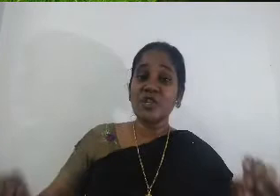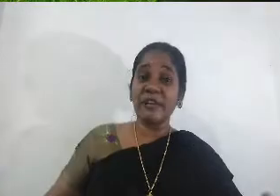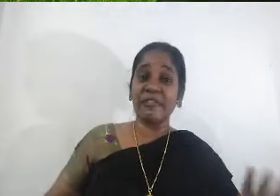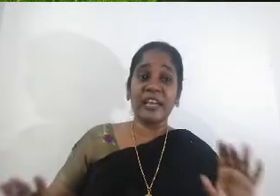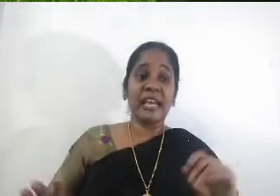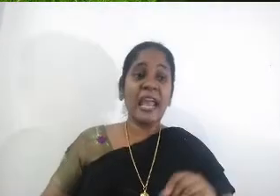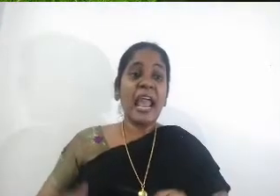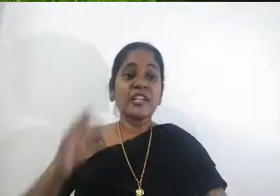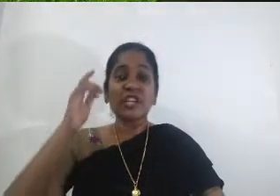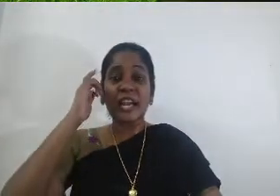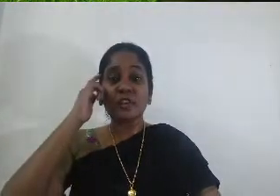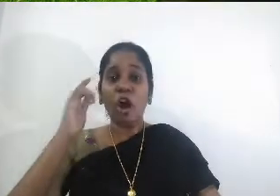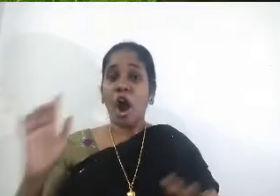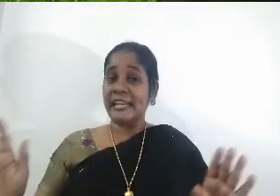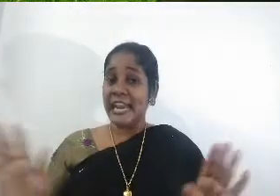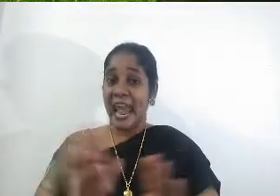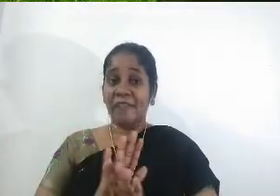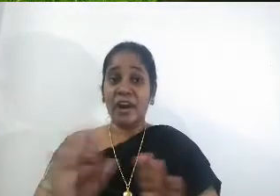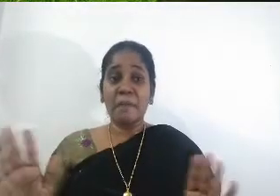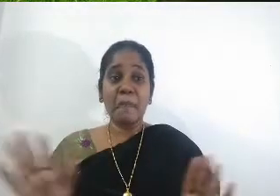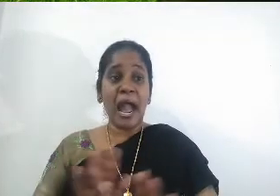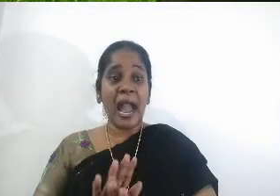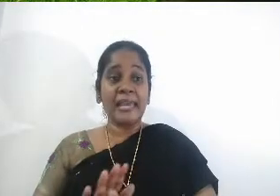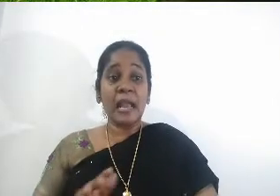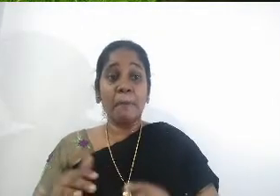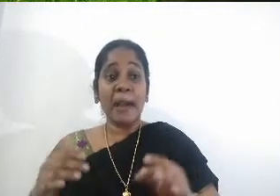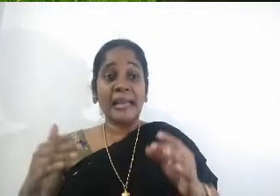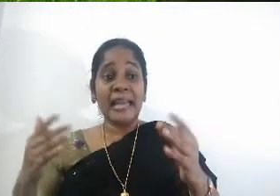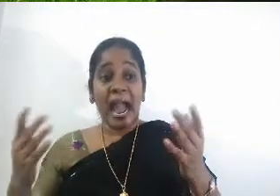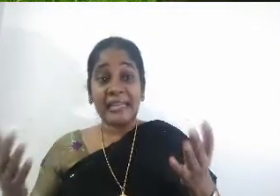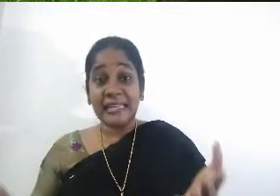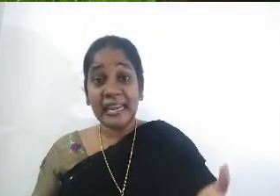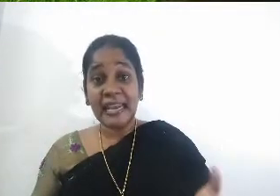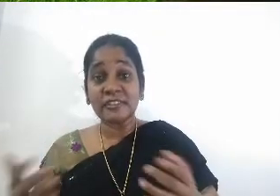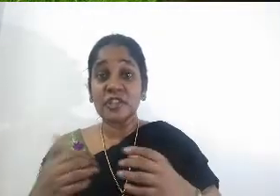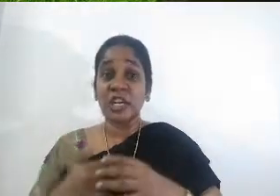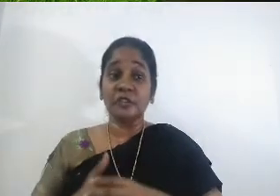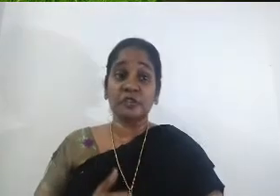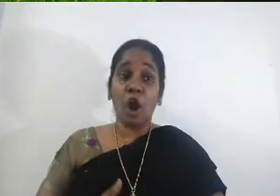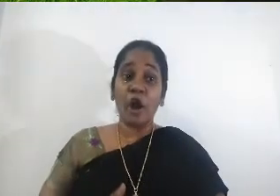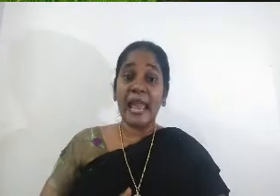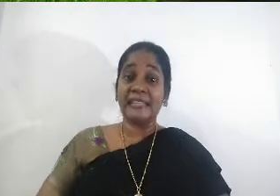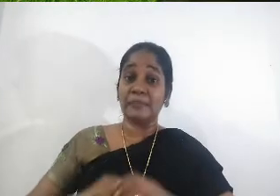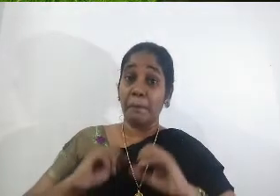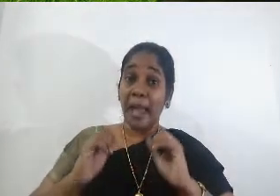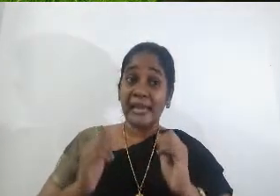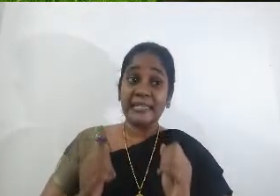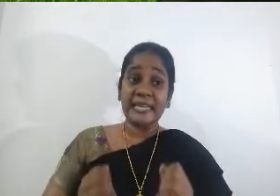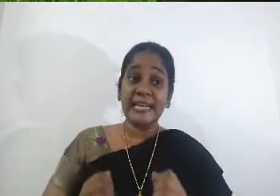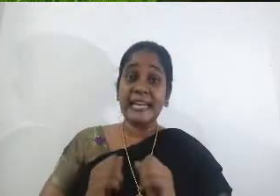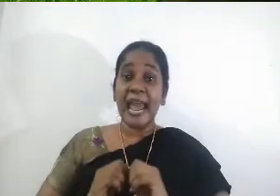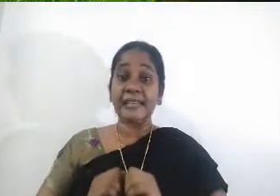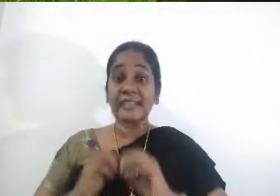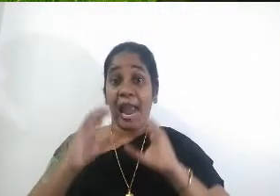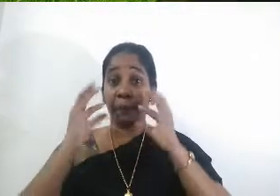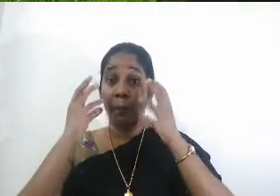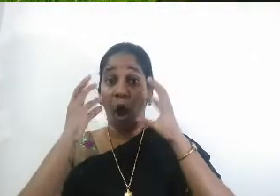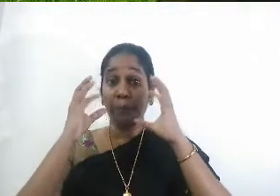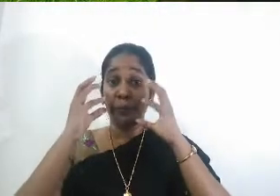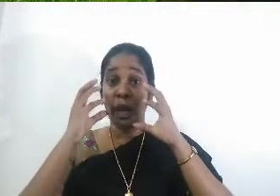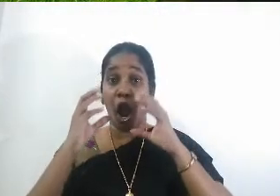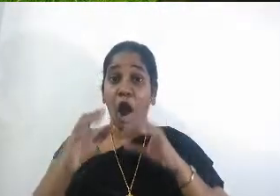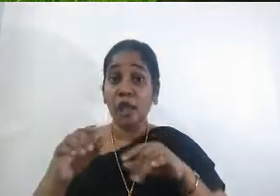a jiffy. She thought, never mind, but at least she saw its bended legs